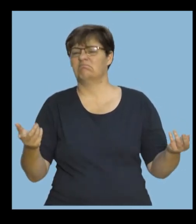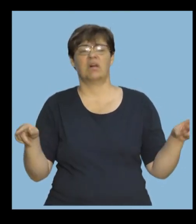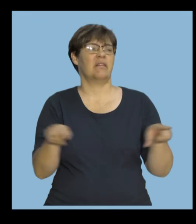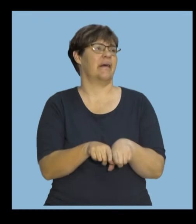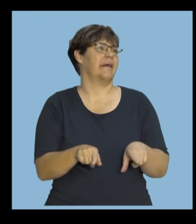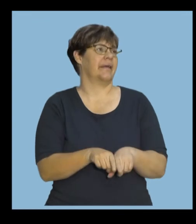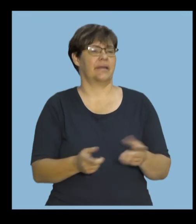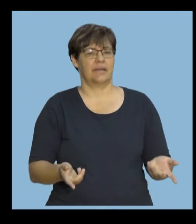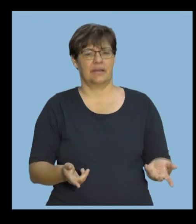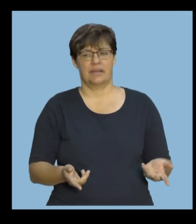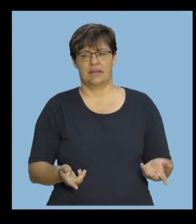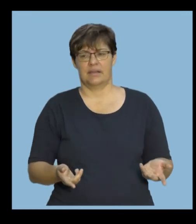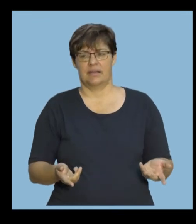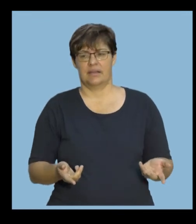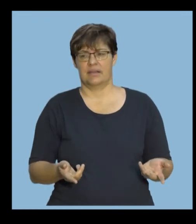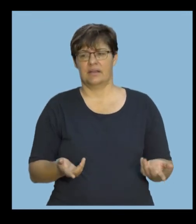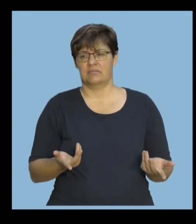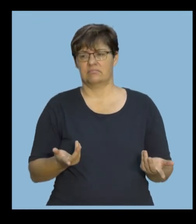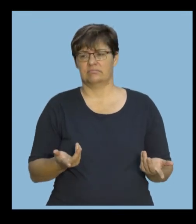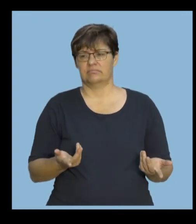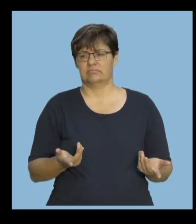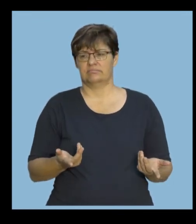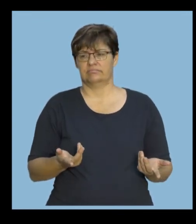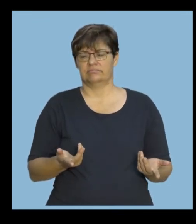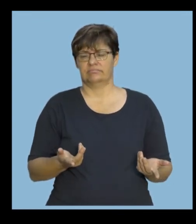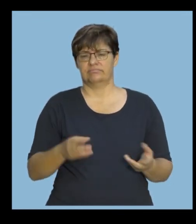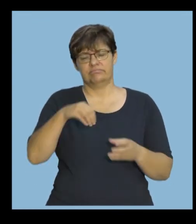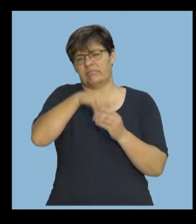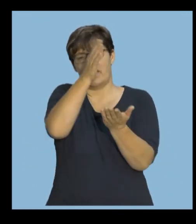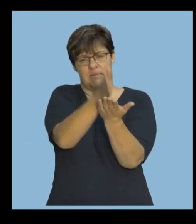is like to be the median.